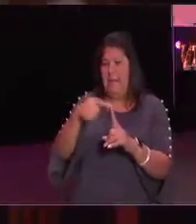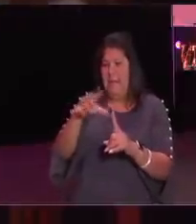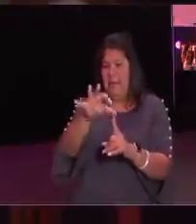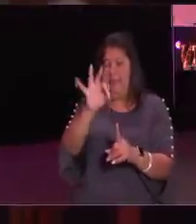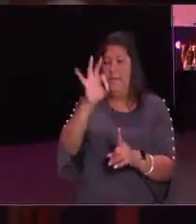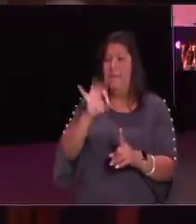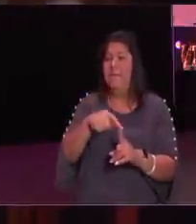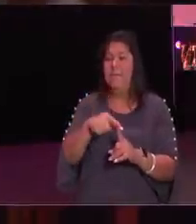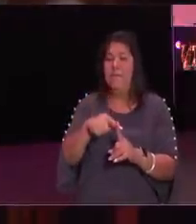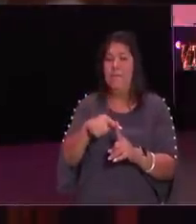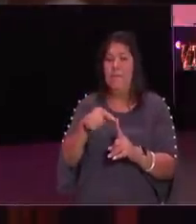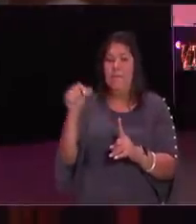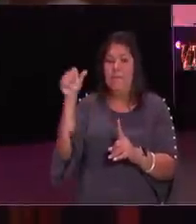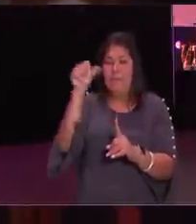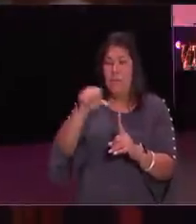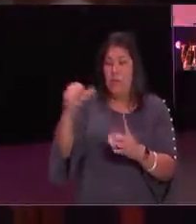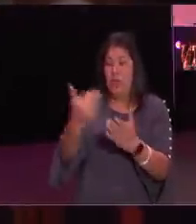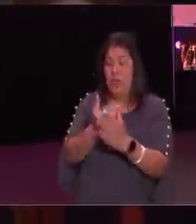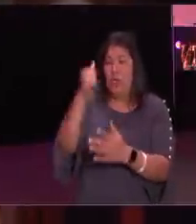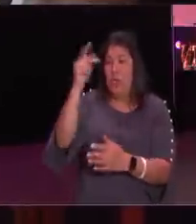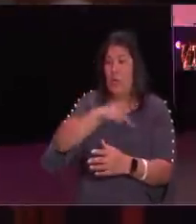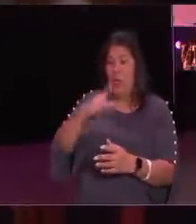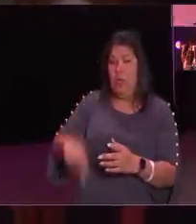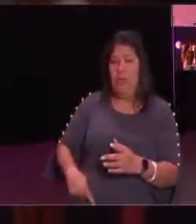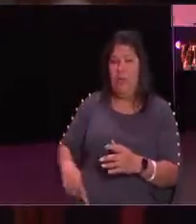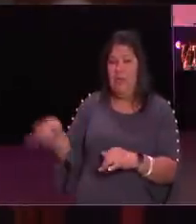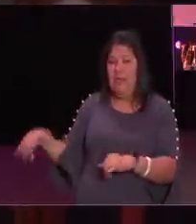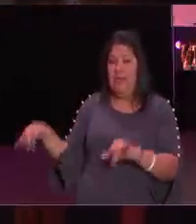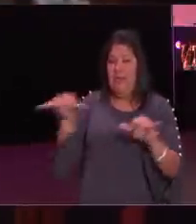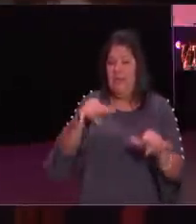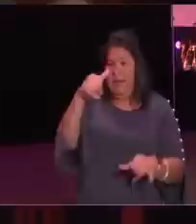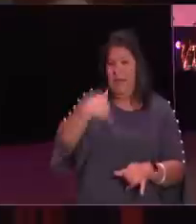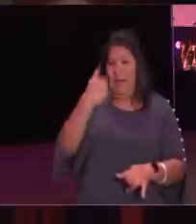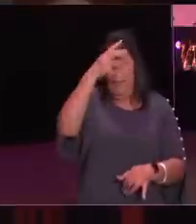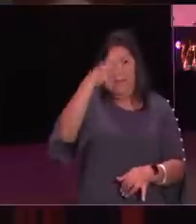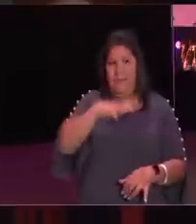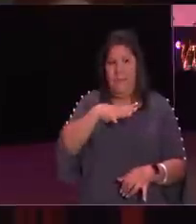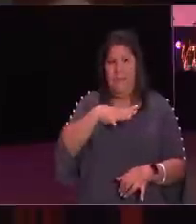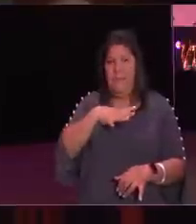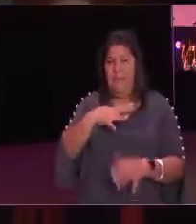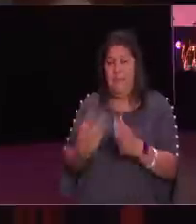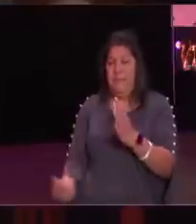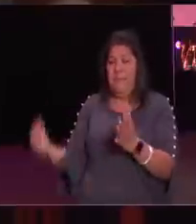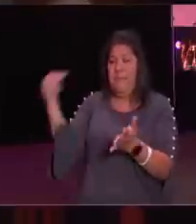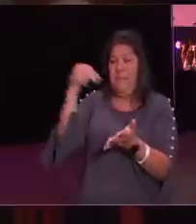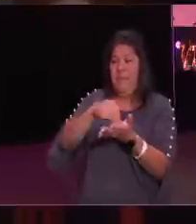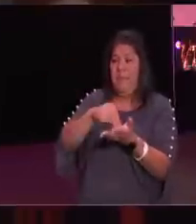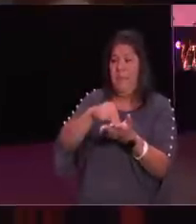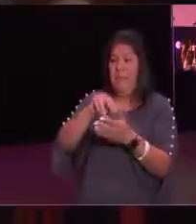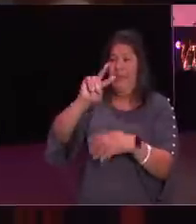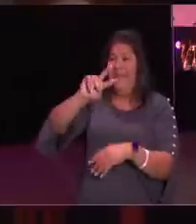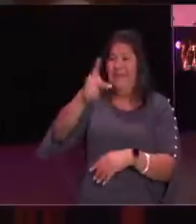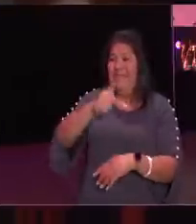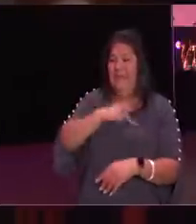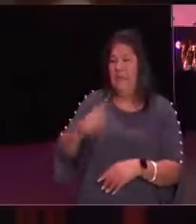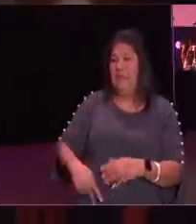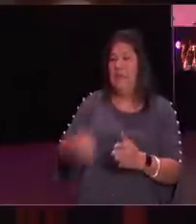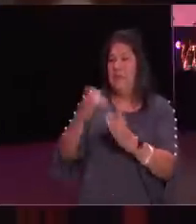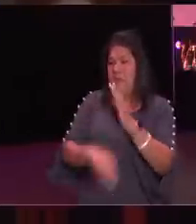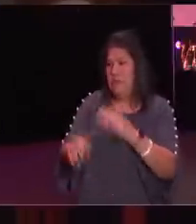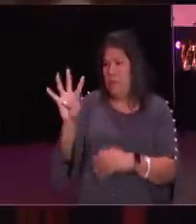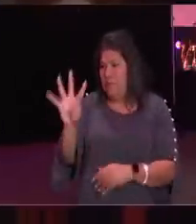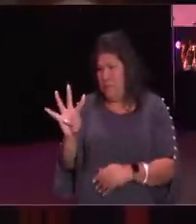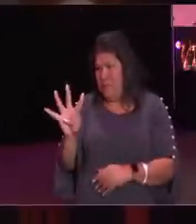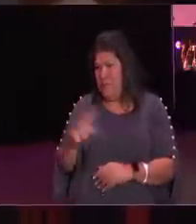was chosen to anoint the new king is the same young man that was resurrected in 2 Kings chapter 4.